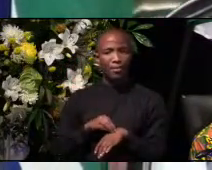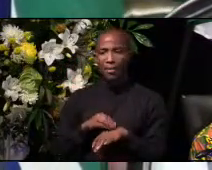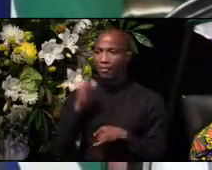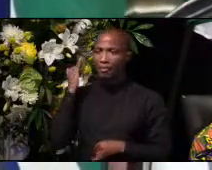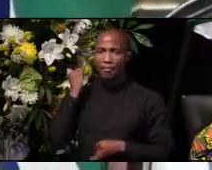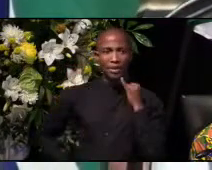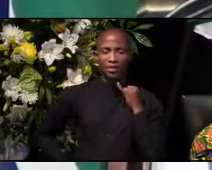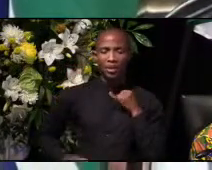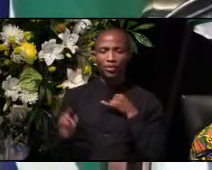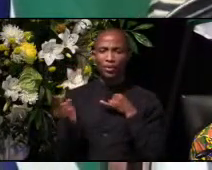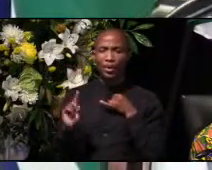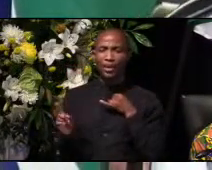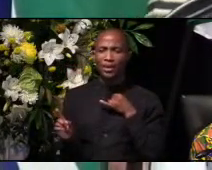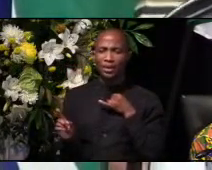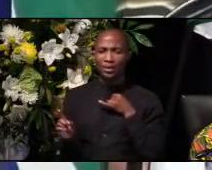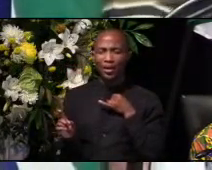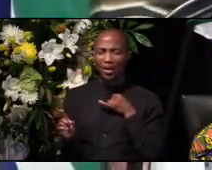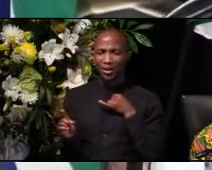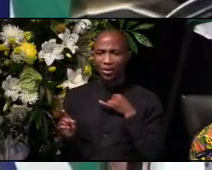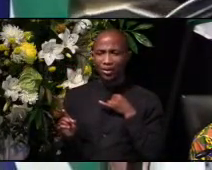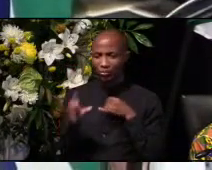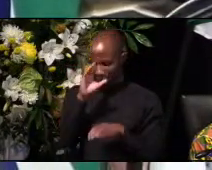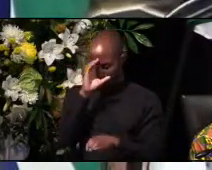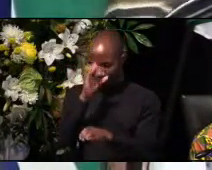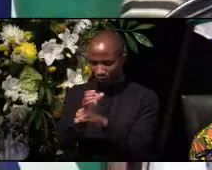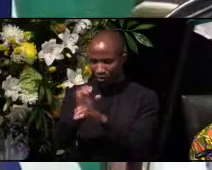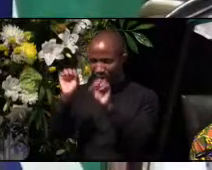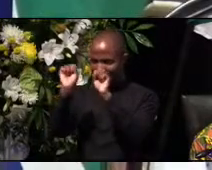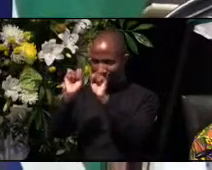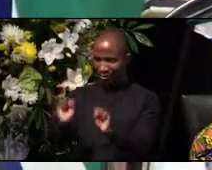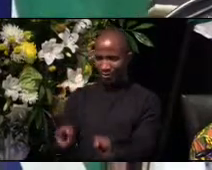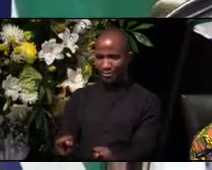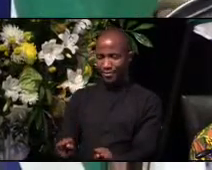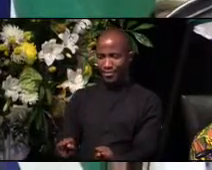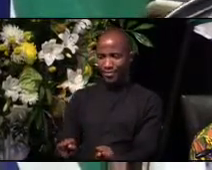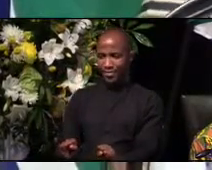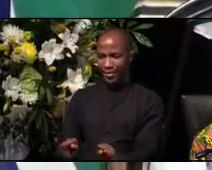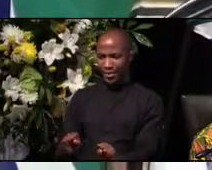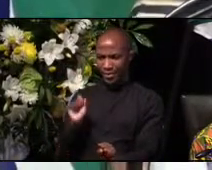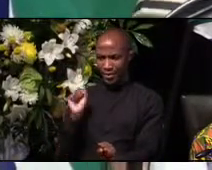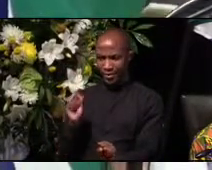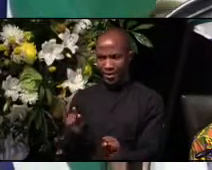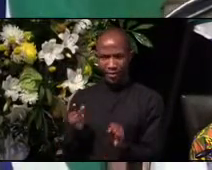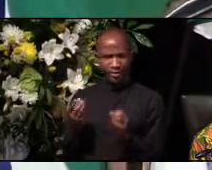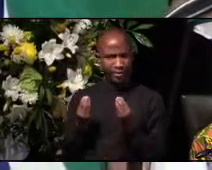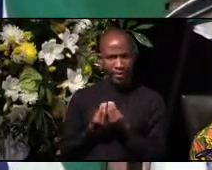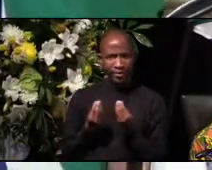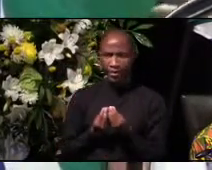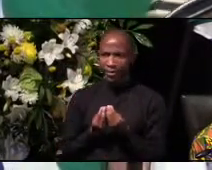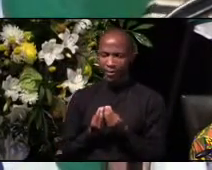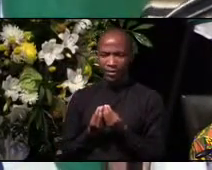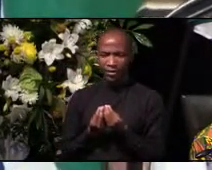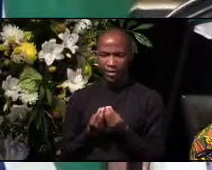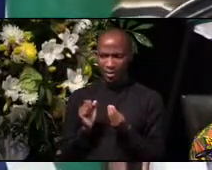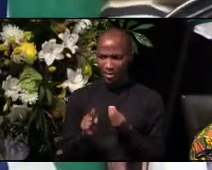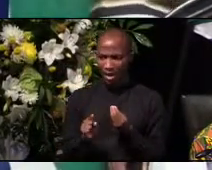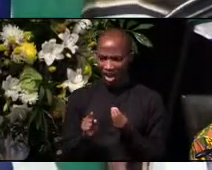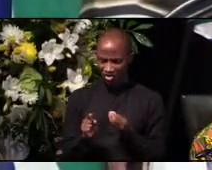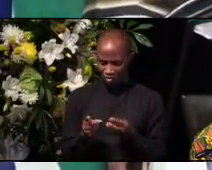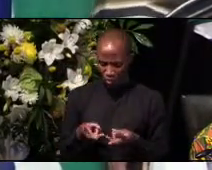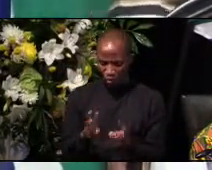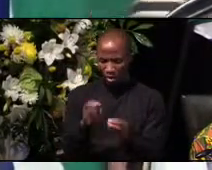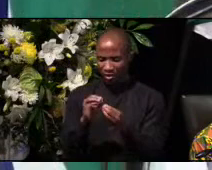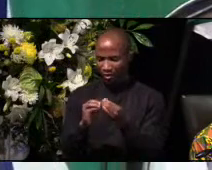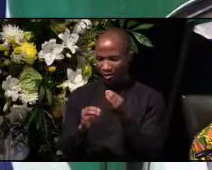we invested on systems and on things that are tangible such as the infrastructure and we